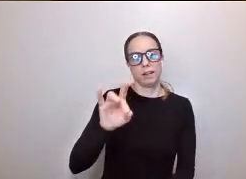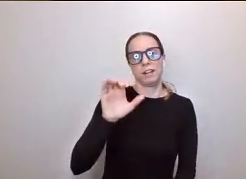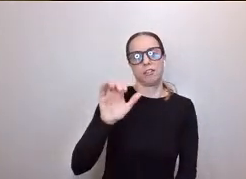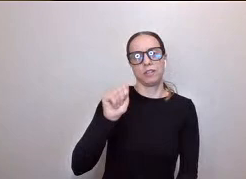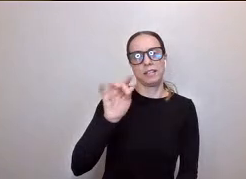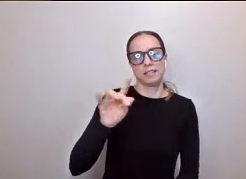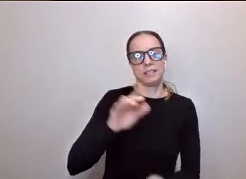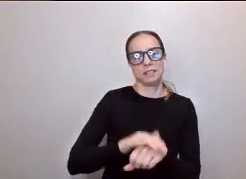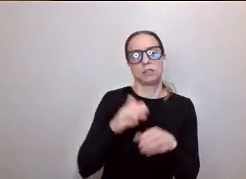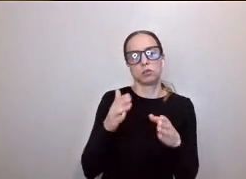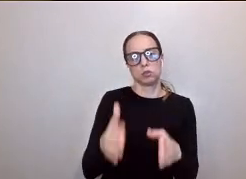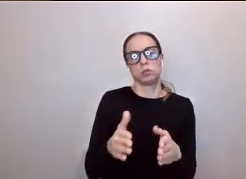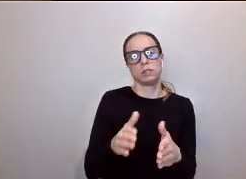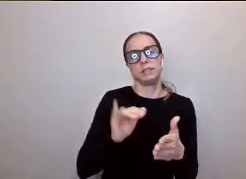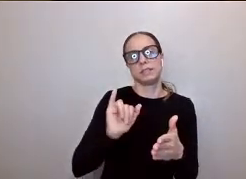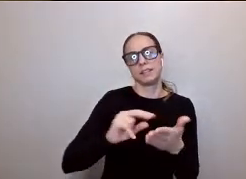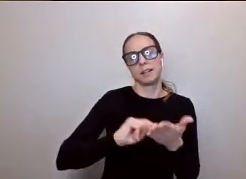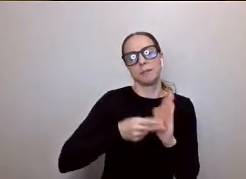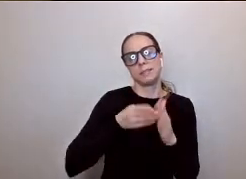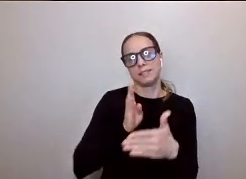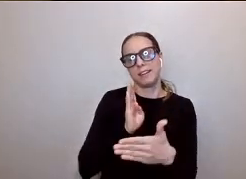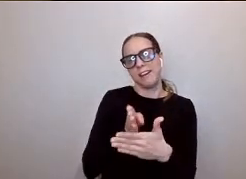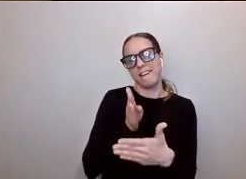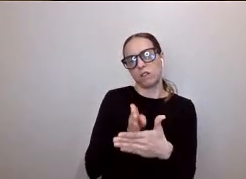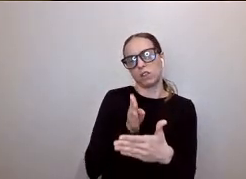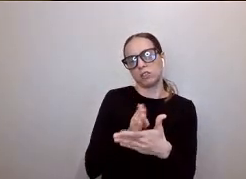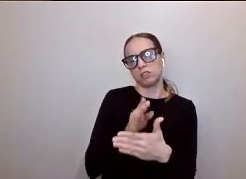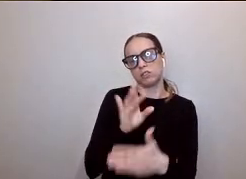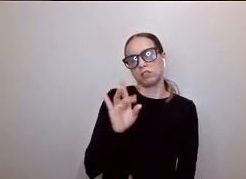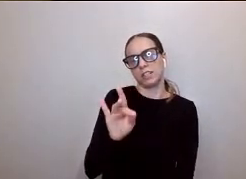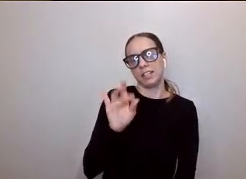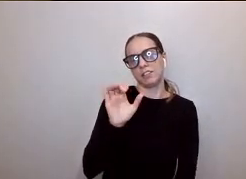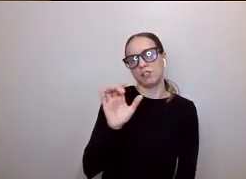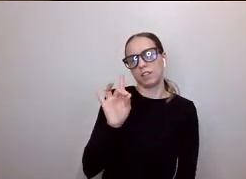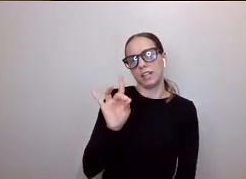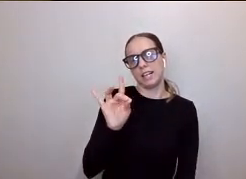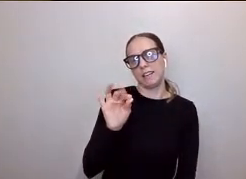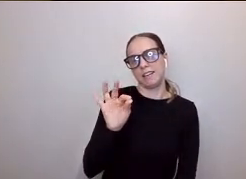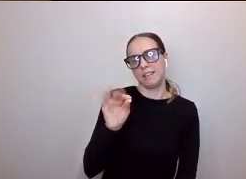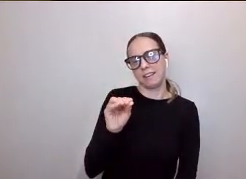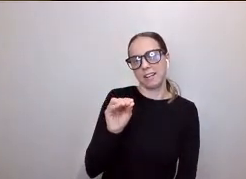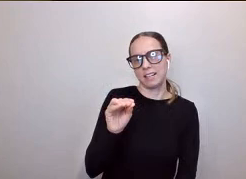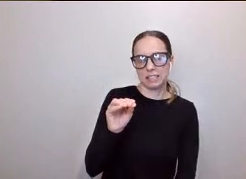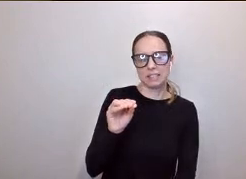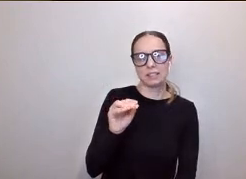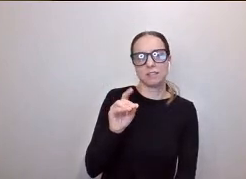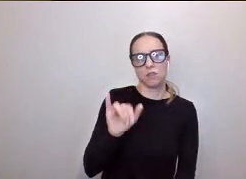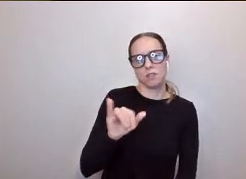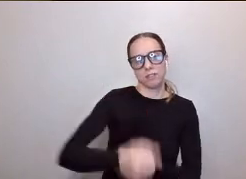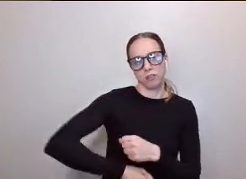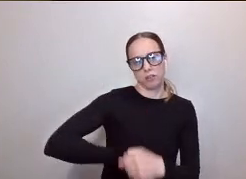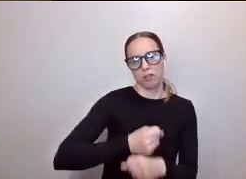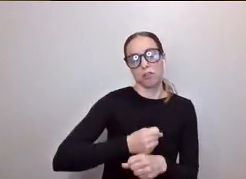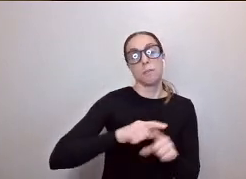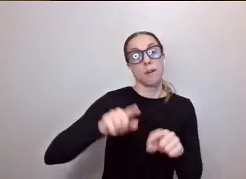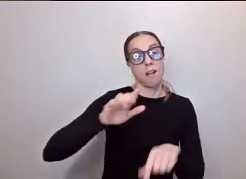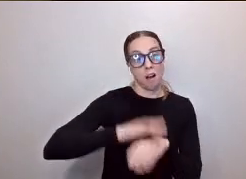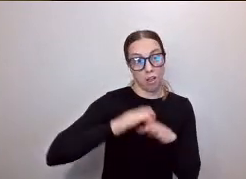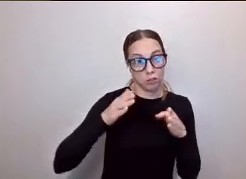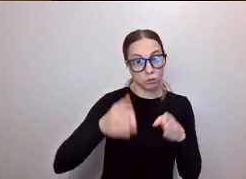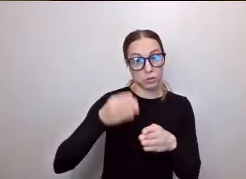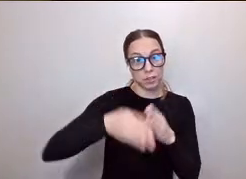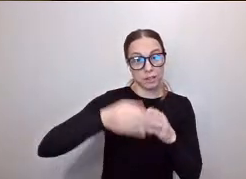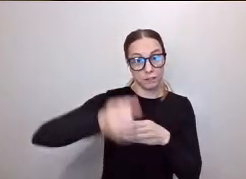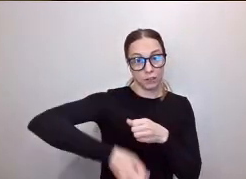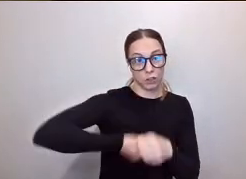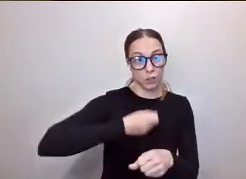of 890 for the year, but actually on the street at the end of the year would be right around 880